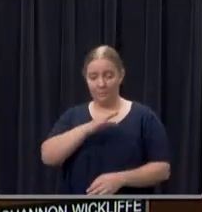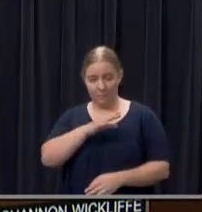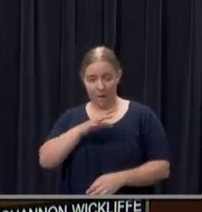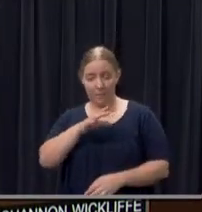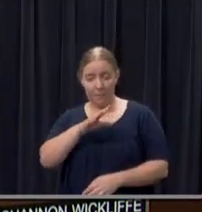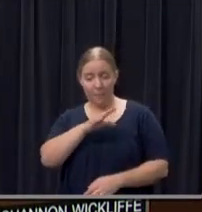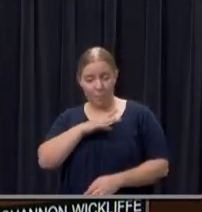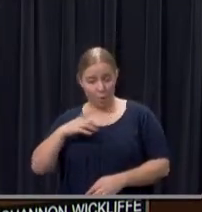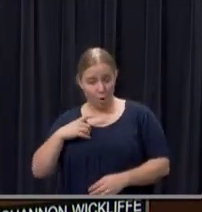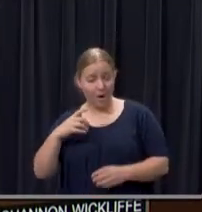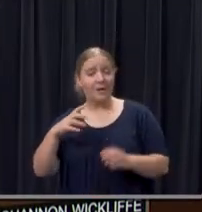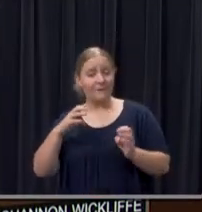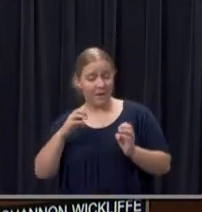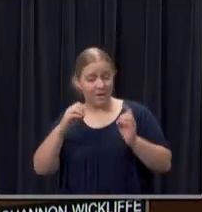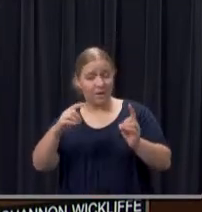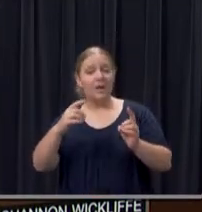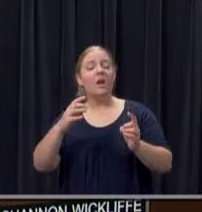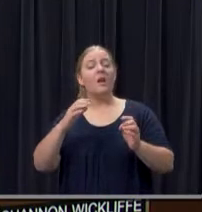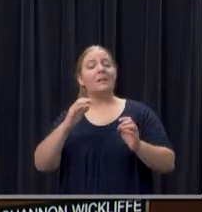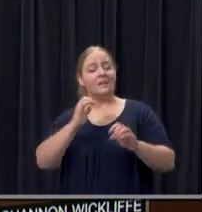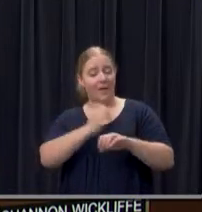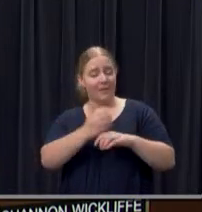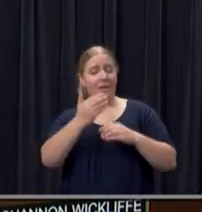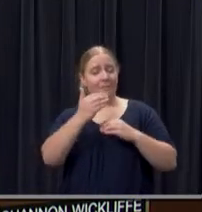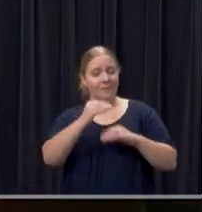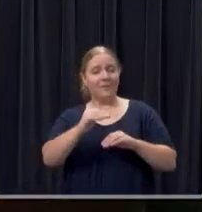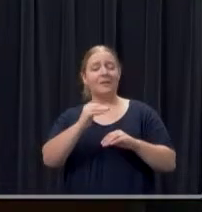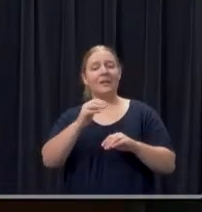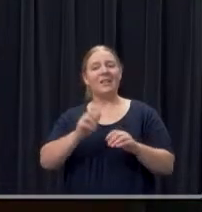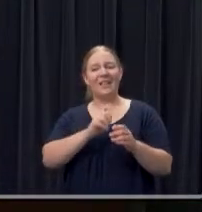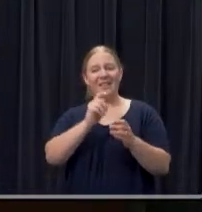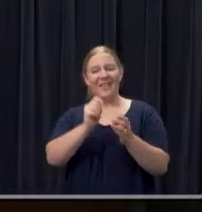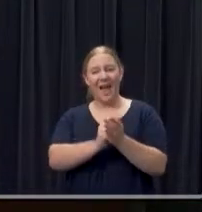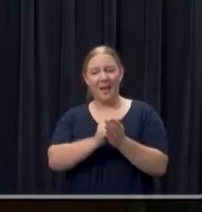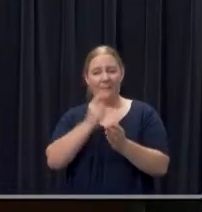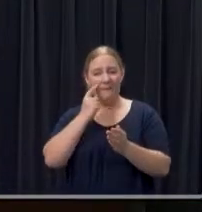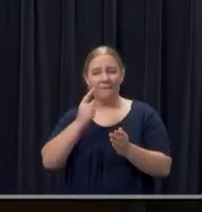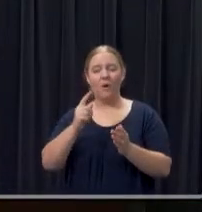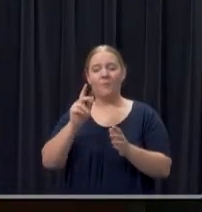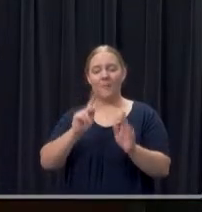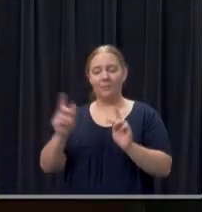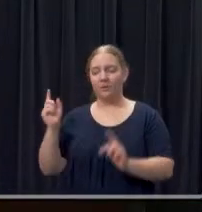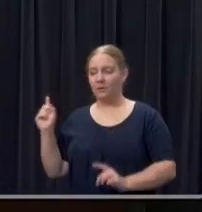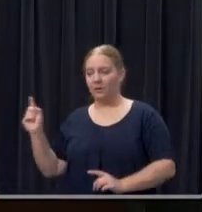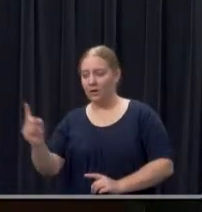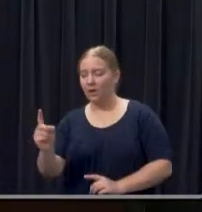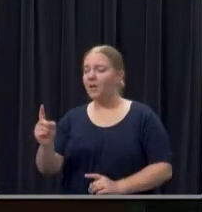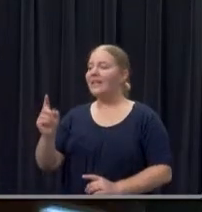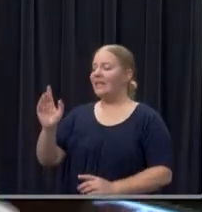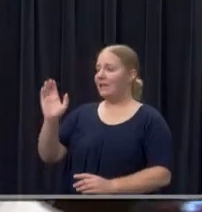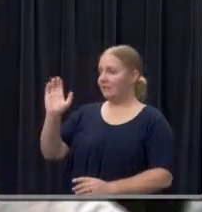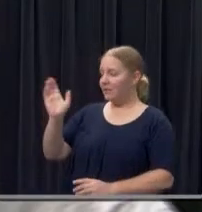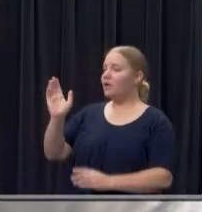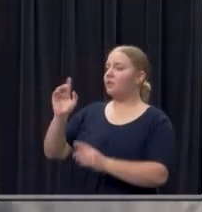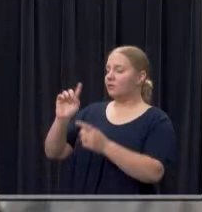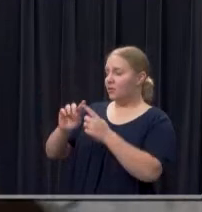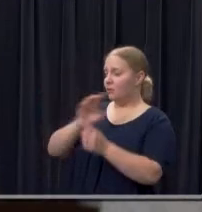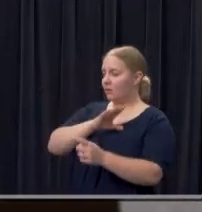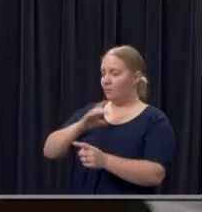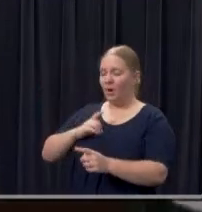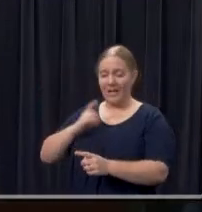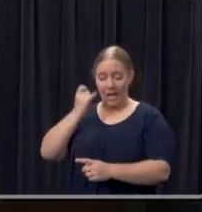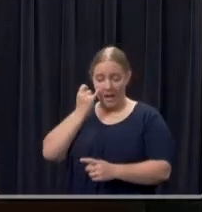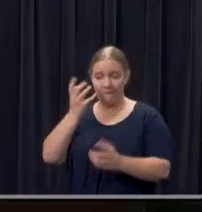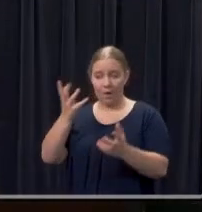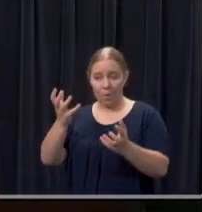The Board of Education reserved limited time during its regular meetings for individuals to address the board. Individuals addressing the board should come to the podium at the front of the room